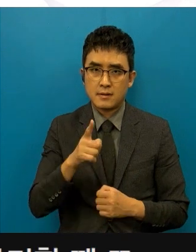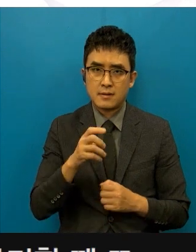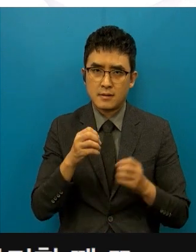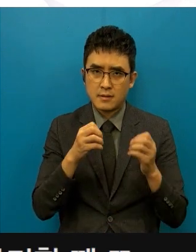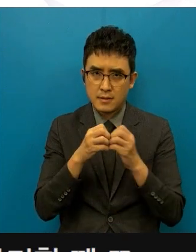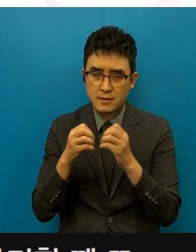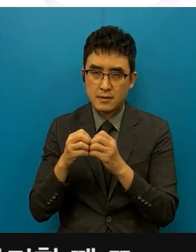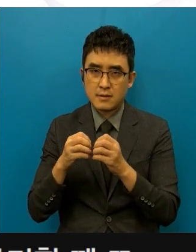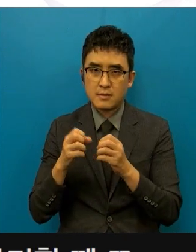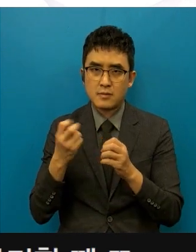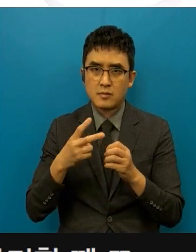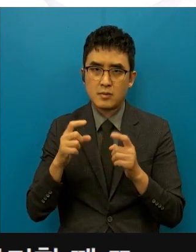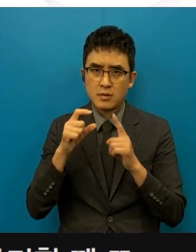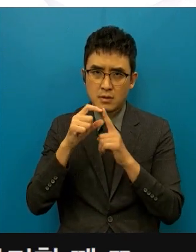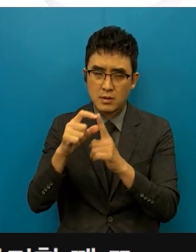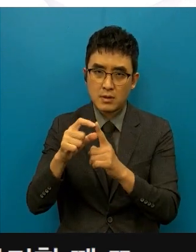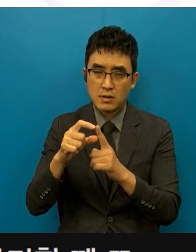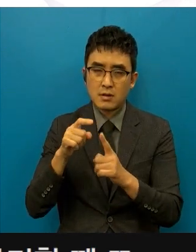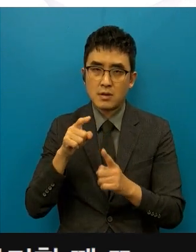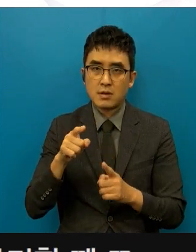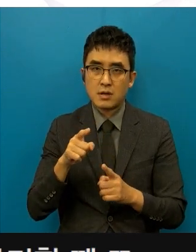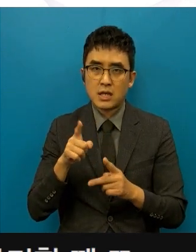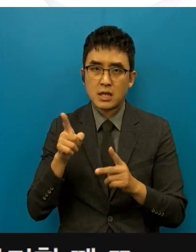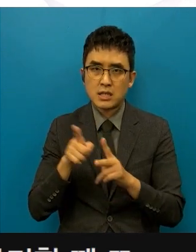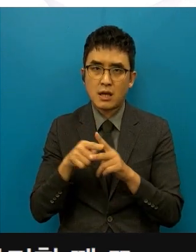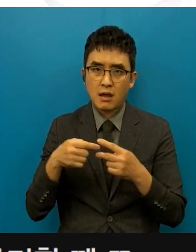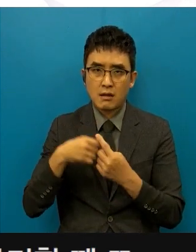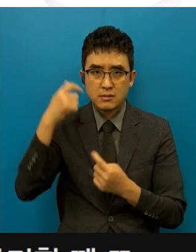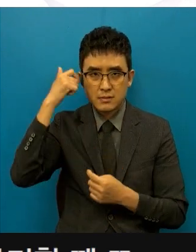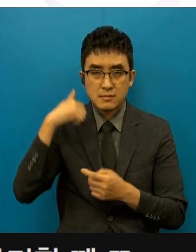block. This is especially, I